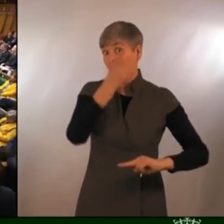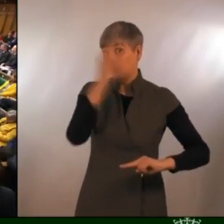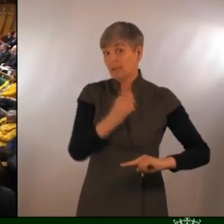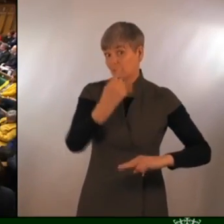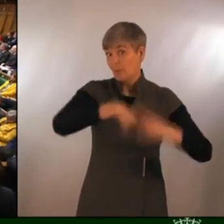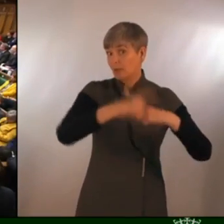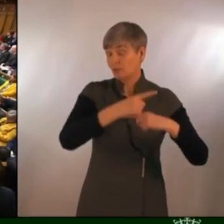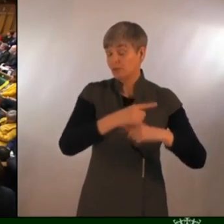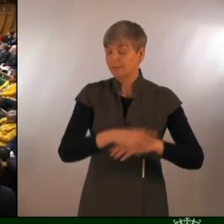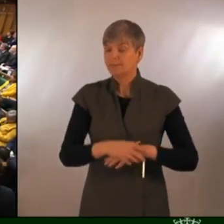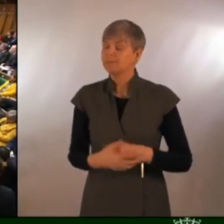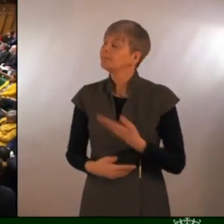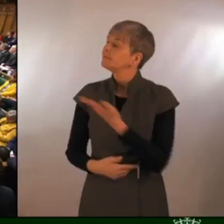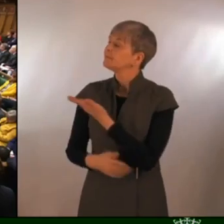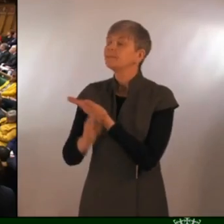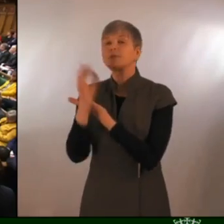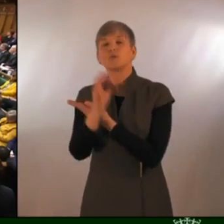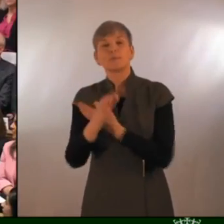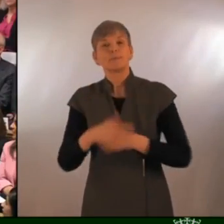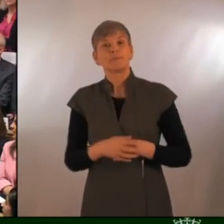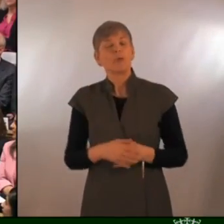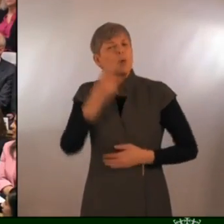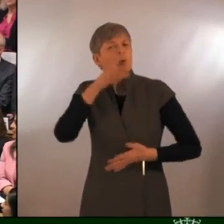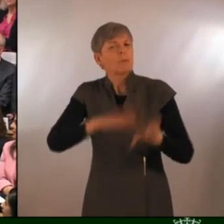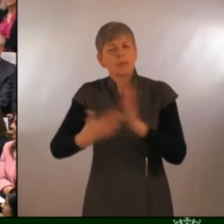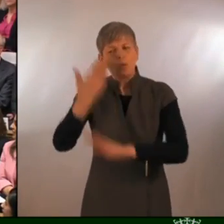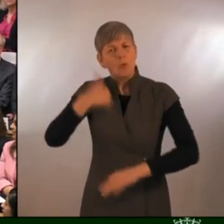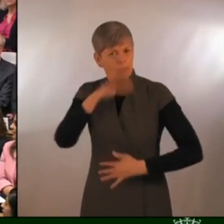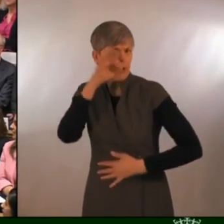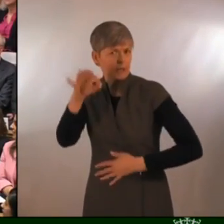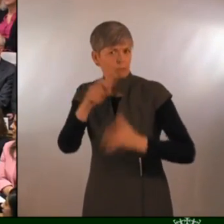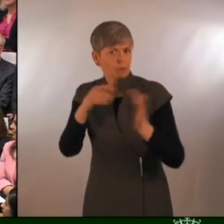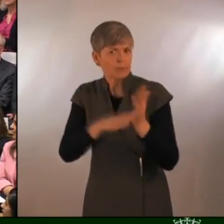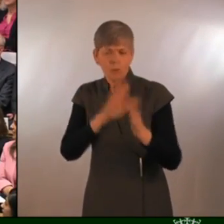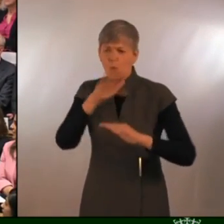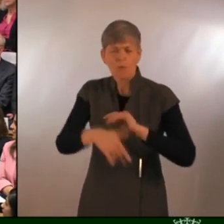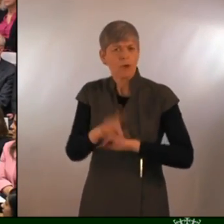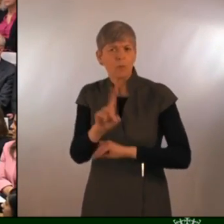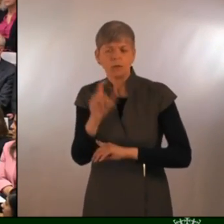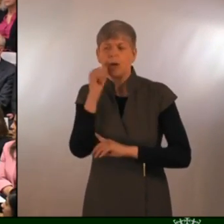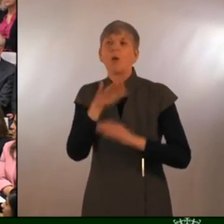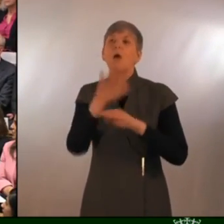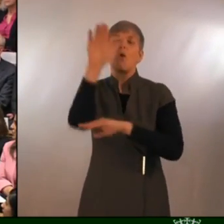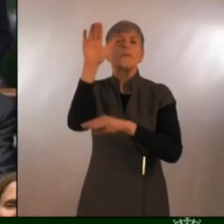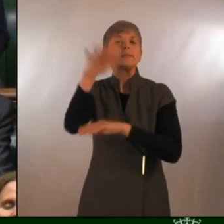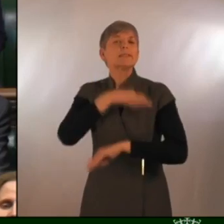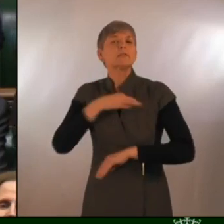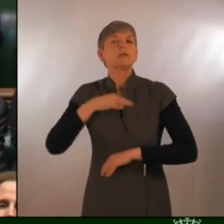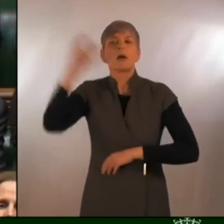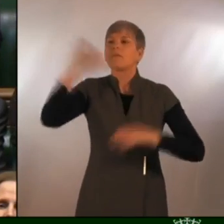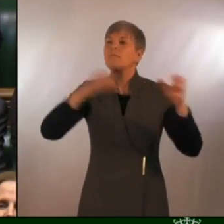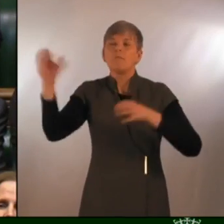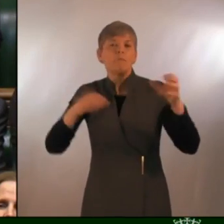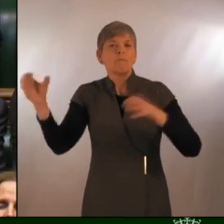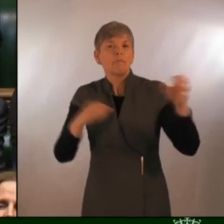Davies-Jones. Mr Speaker, a month ago I asked the Prime Minister about his plans to tackle the crisis in recruiting overseas consultants to work in our